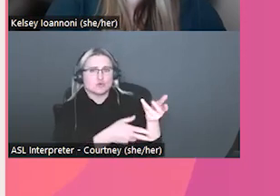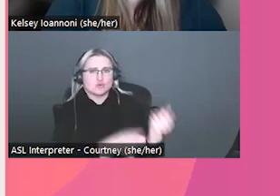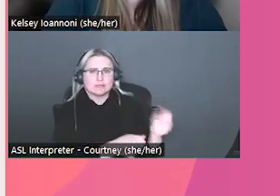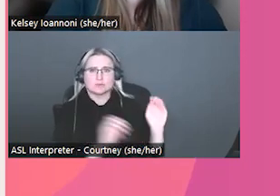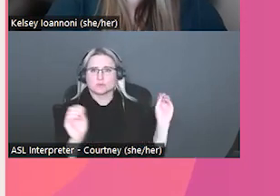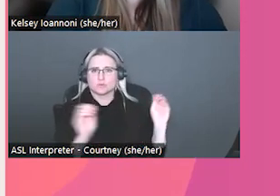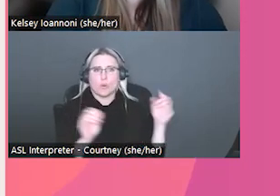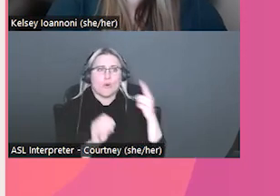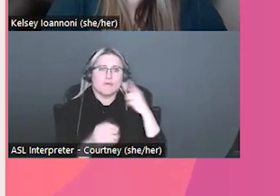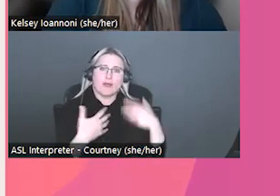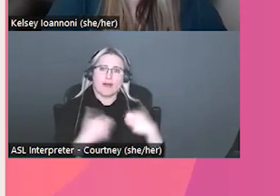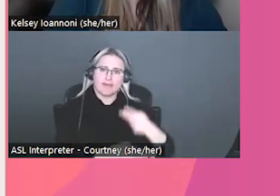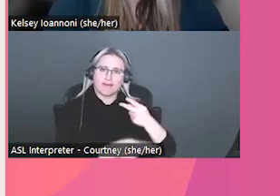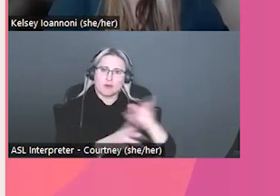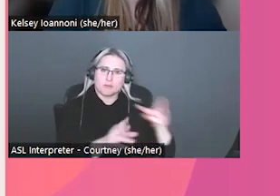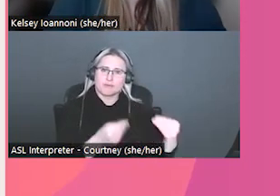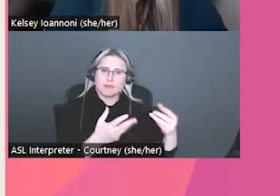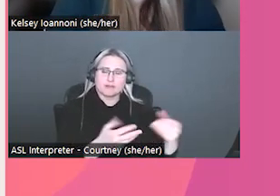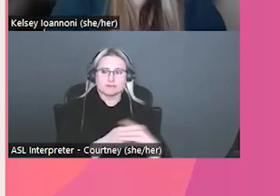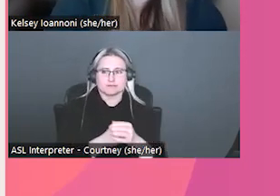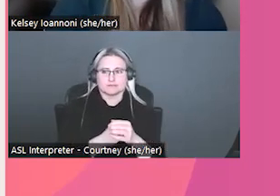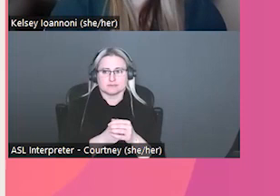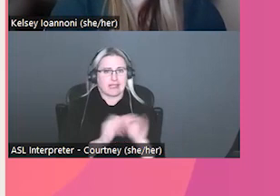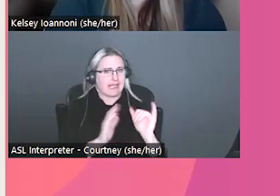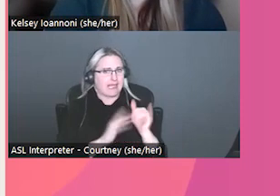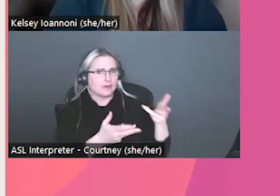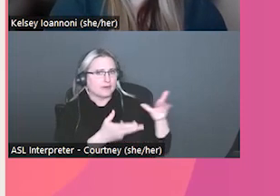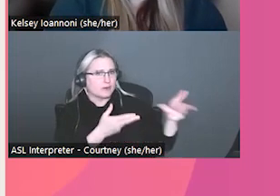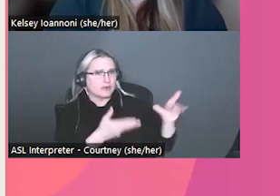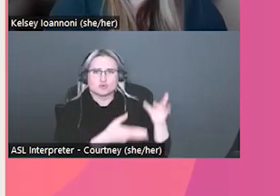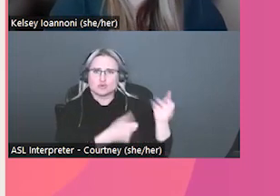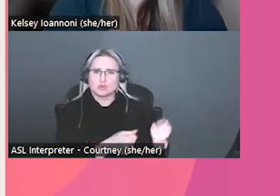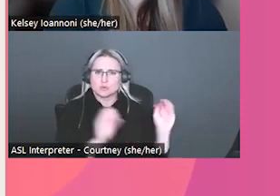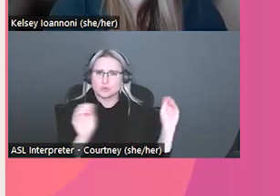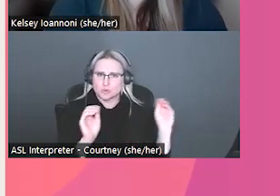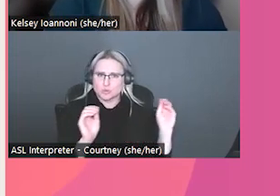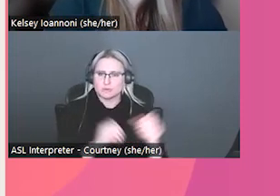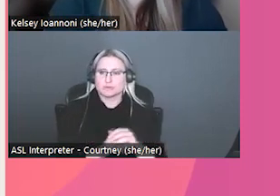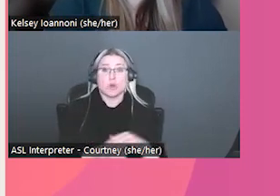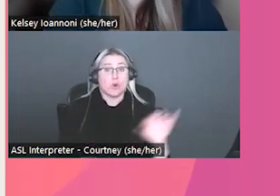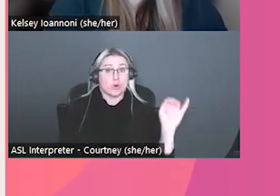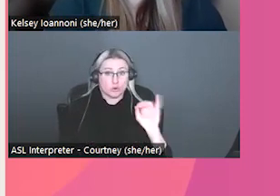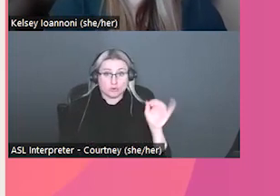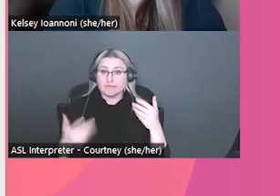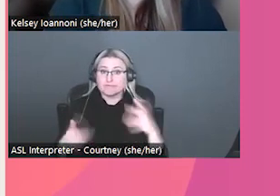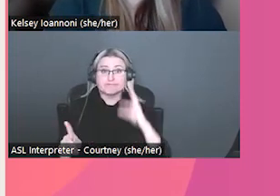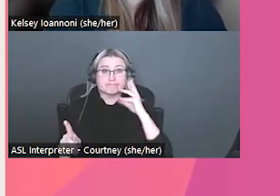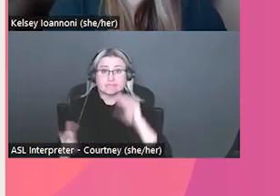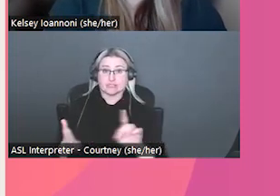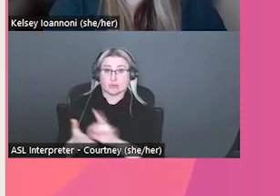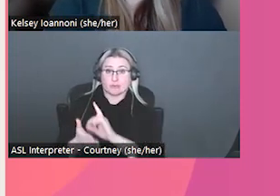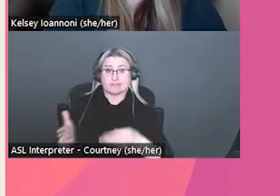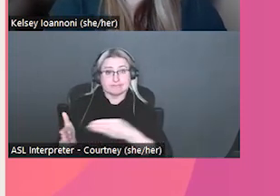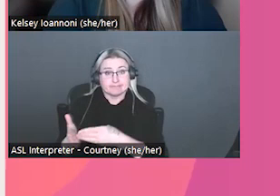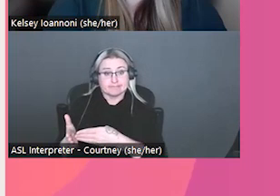providers, in whatever capacity they're interacting with them, and they've experienced discrimination, sizeism, and